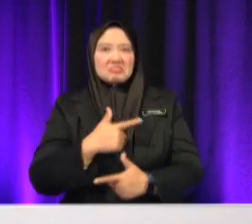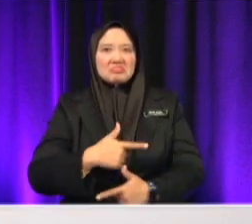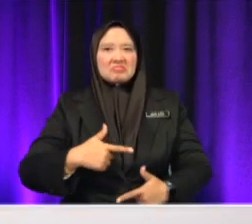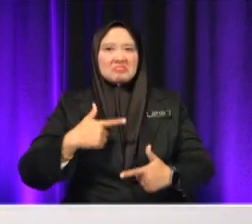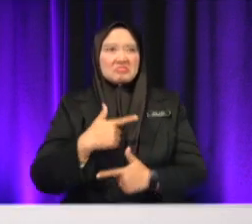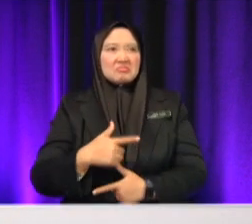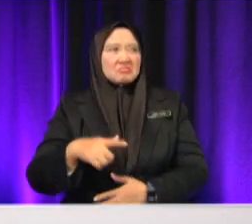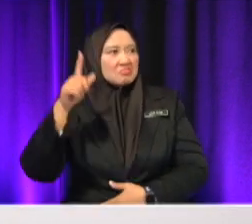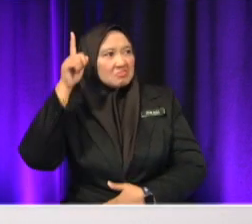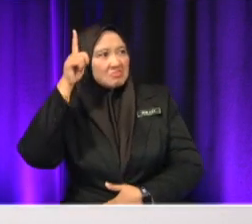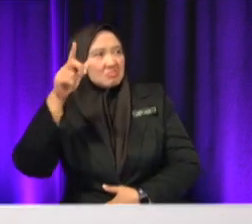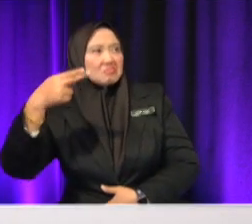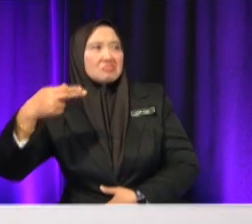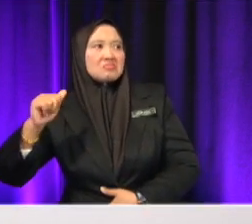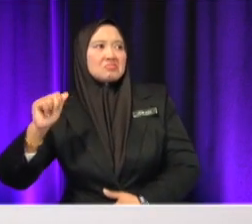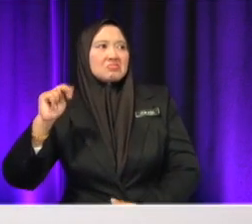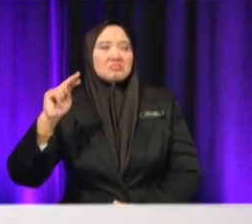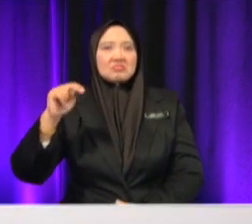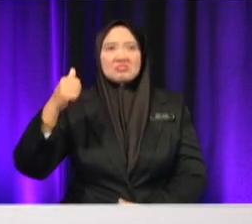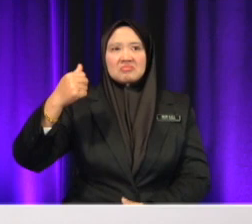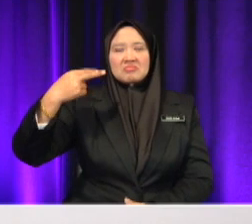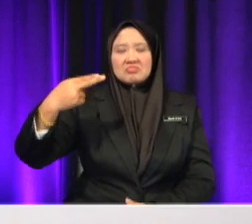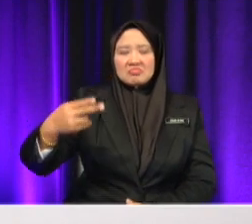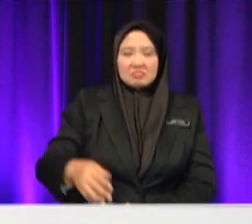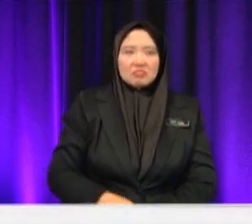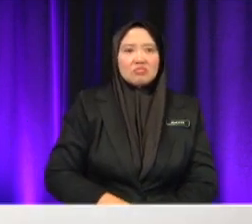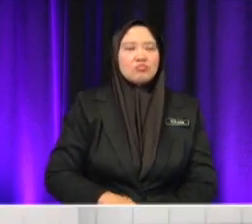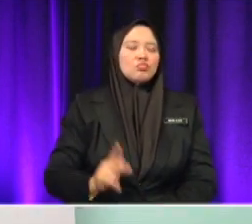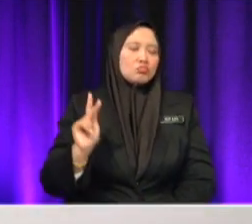issues. Okay, good point. What about B?